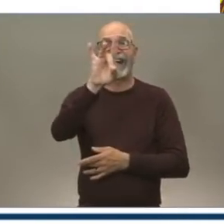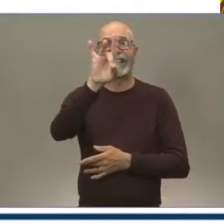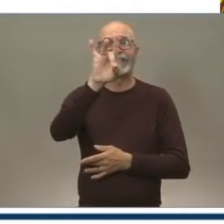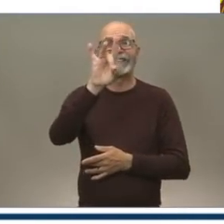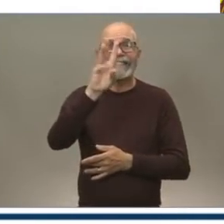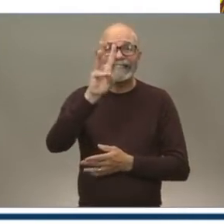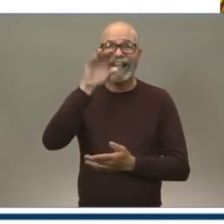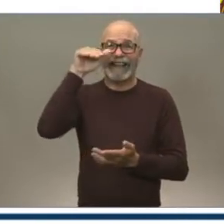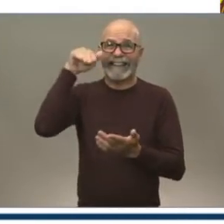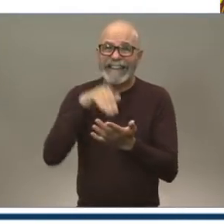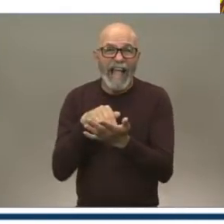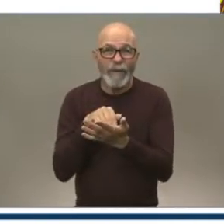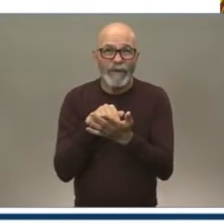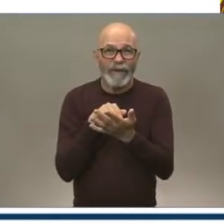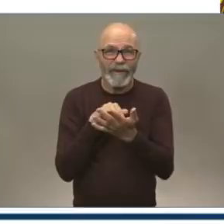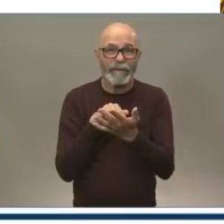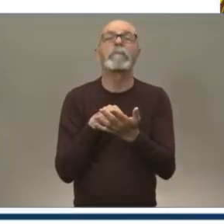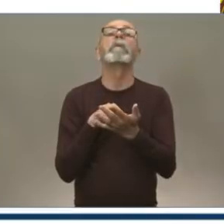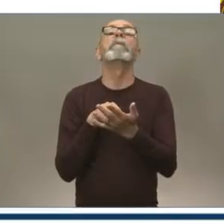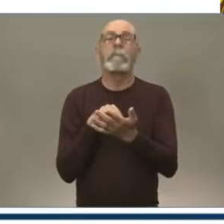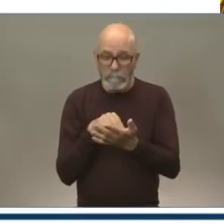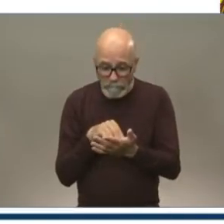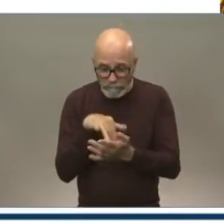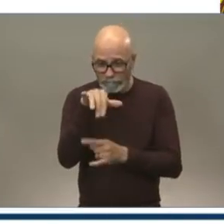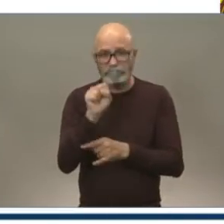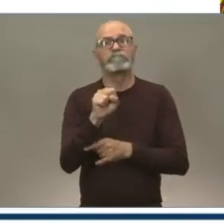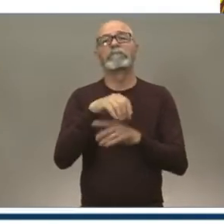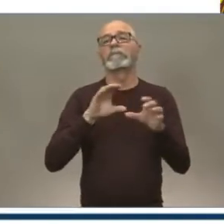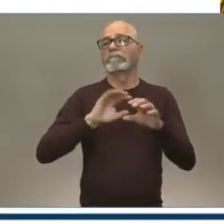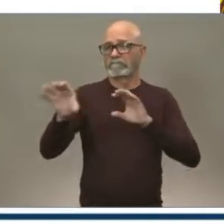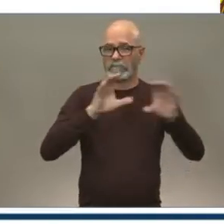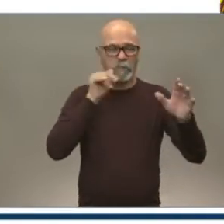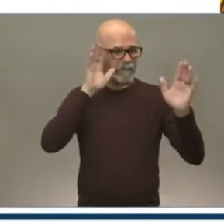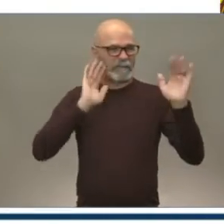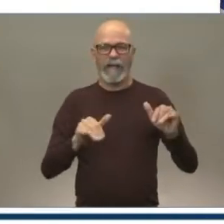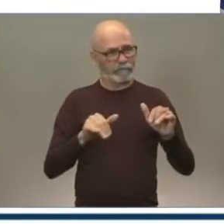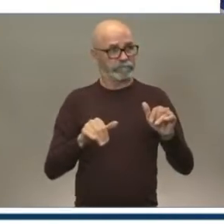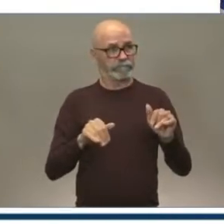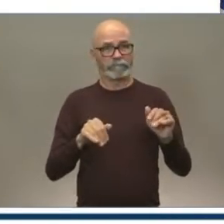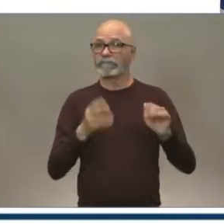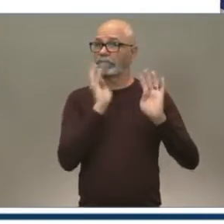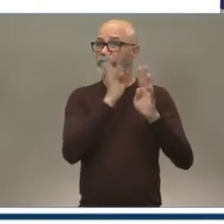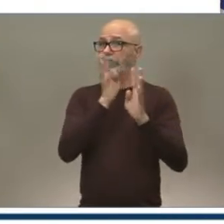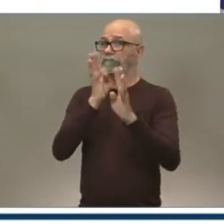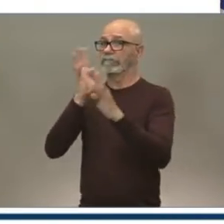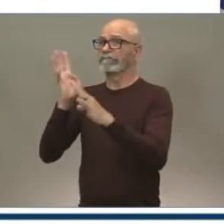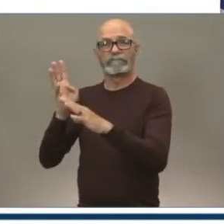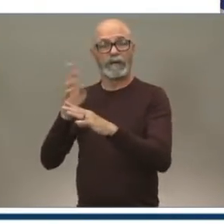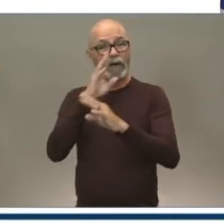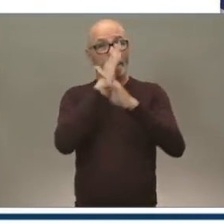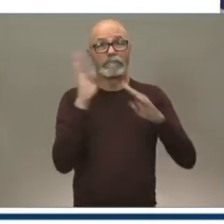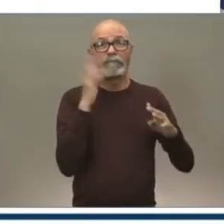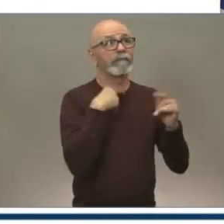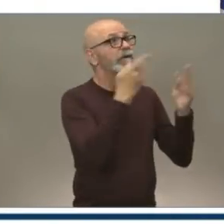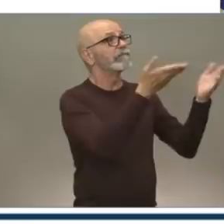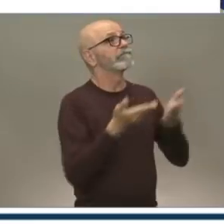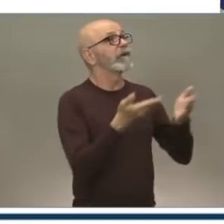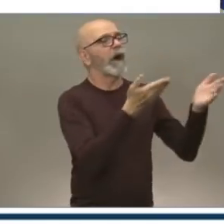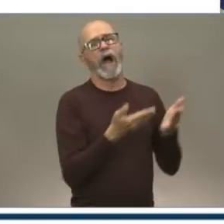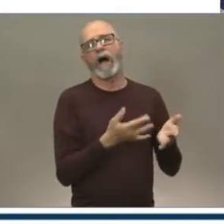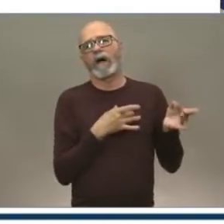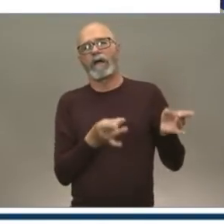more than we expected at this point in the rollout. We're well positioned to deliver whatever vaccine supply we get from the federal